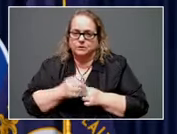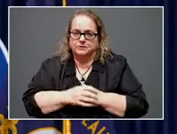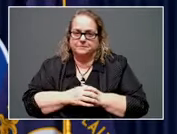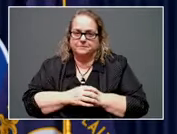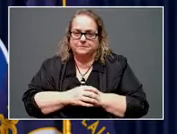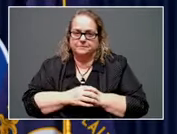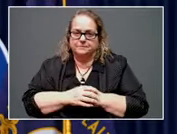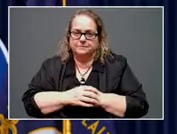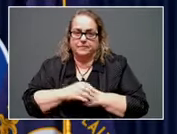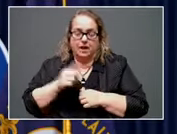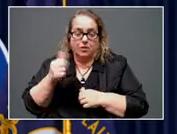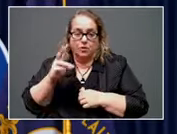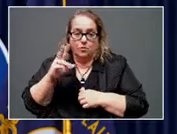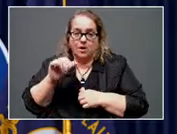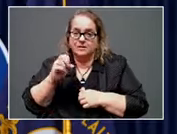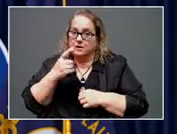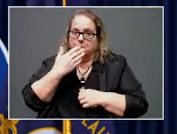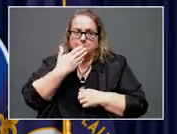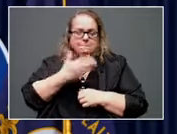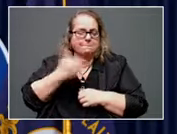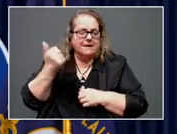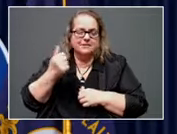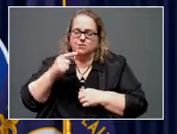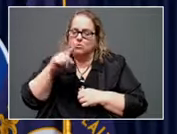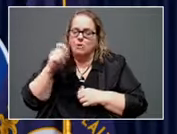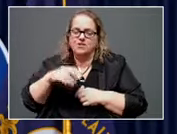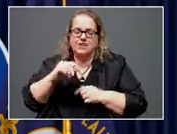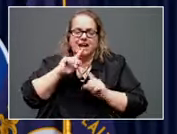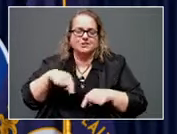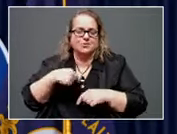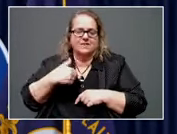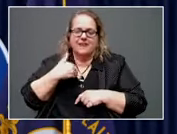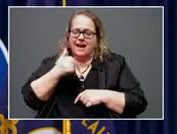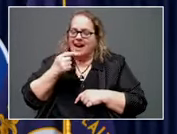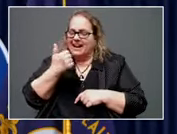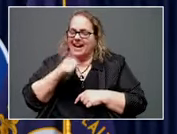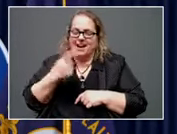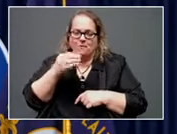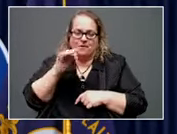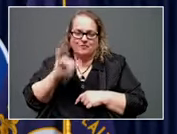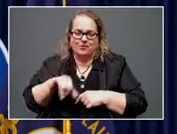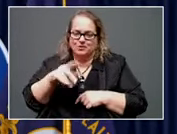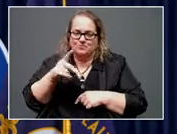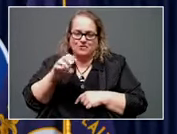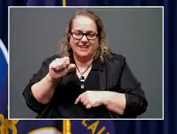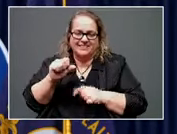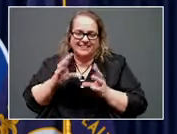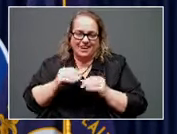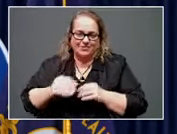Otherwise, it's going to be the best Q&A we have had at any one of these press conferences.